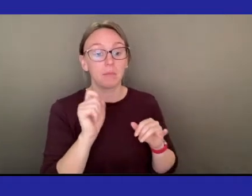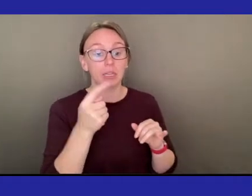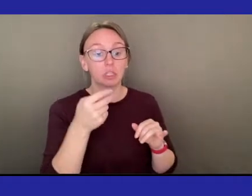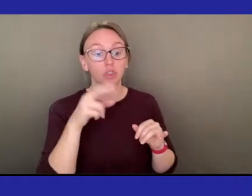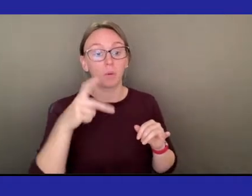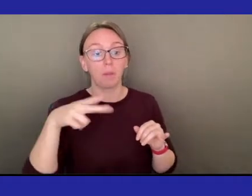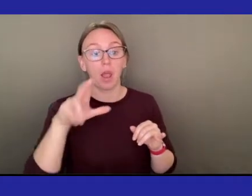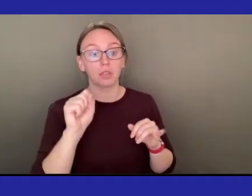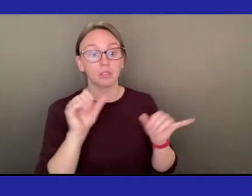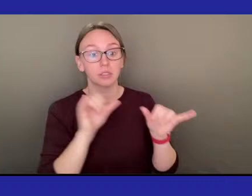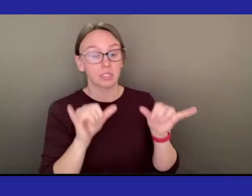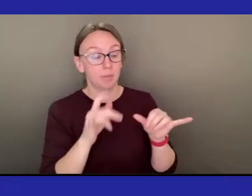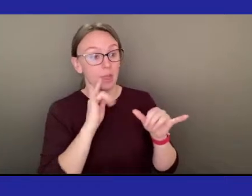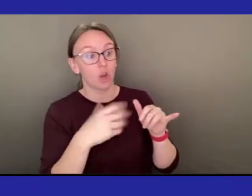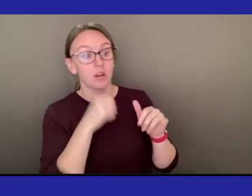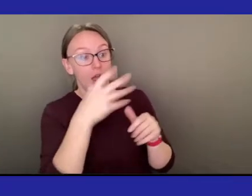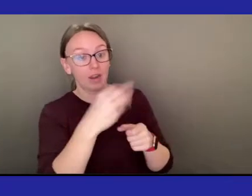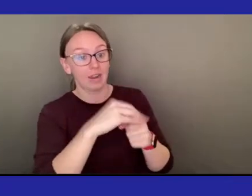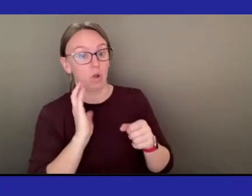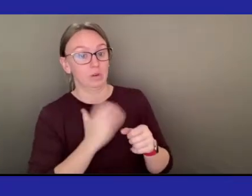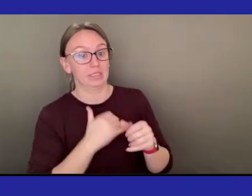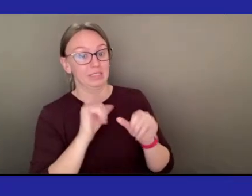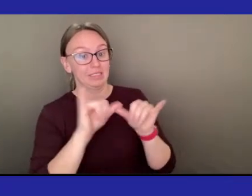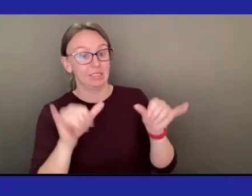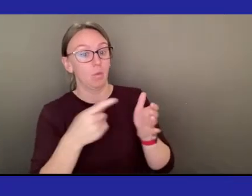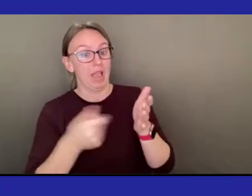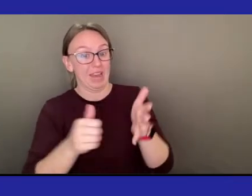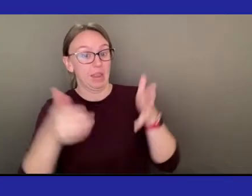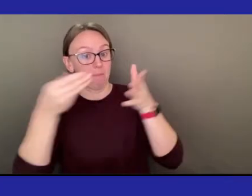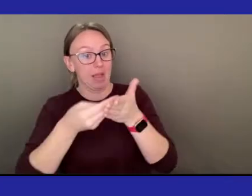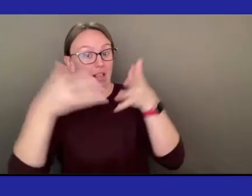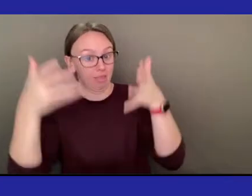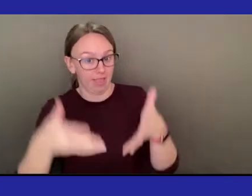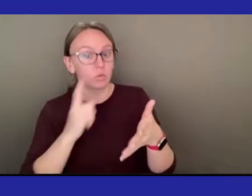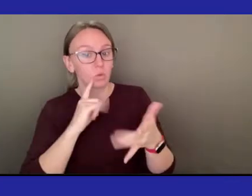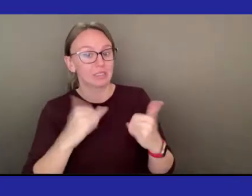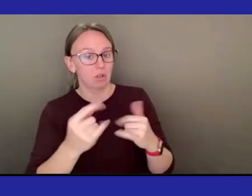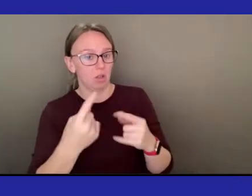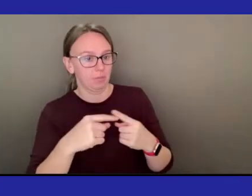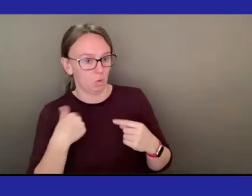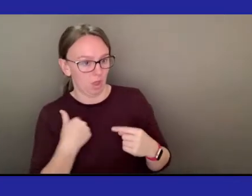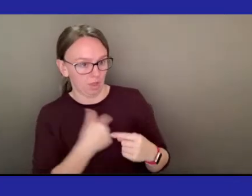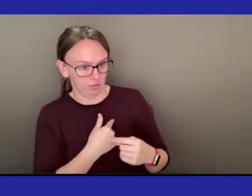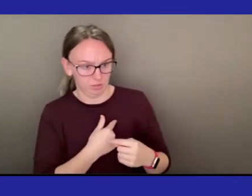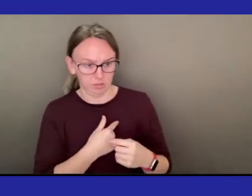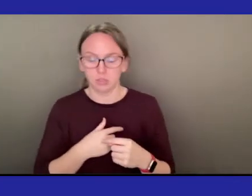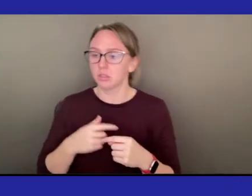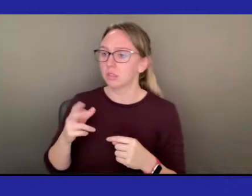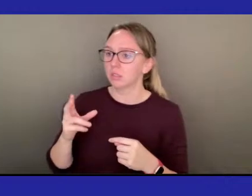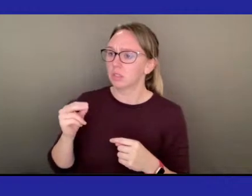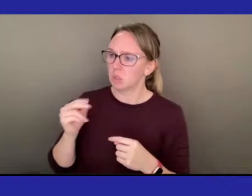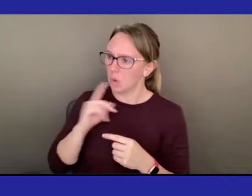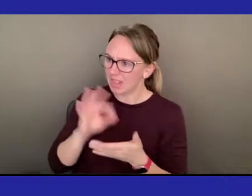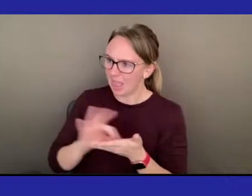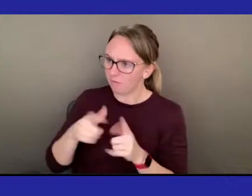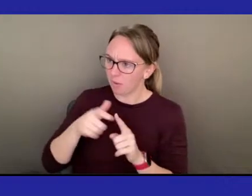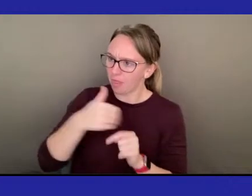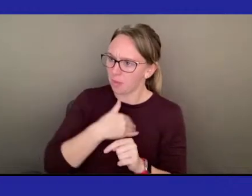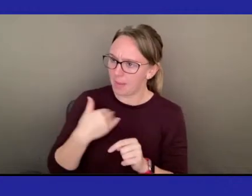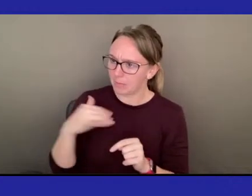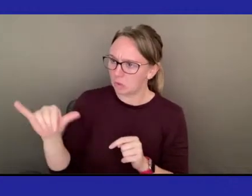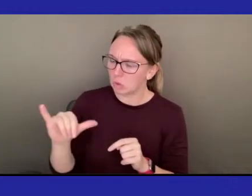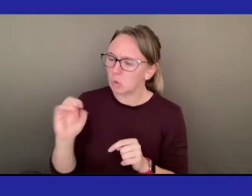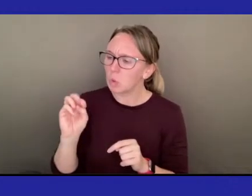to. No, so the surplus would still come to us. So does this count the surplus from other members too, or it's just?